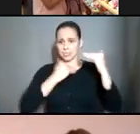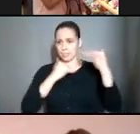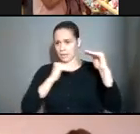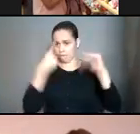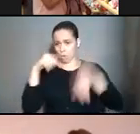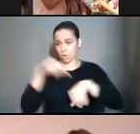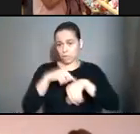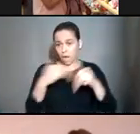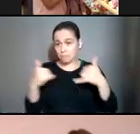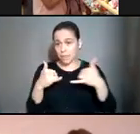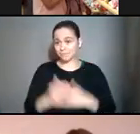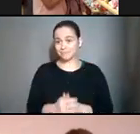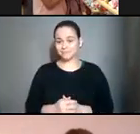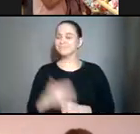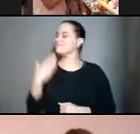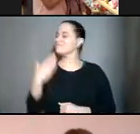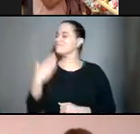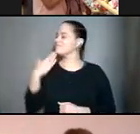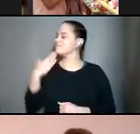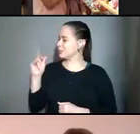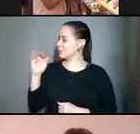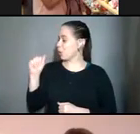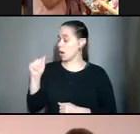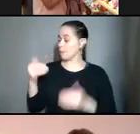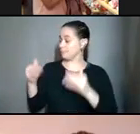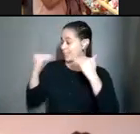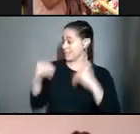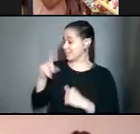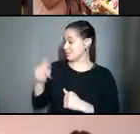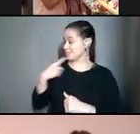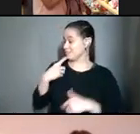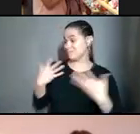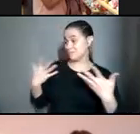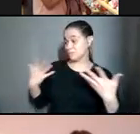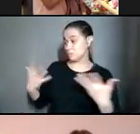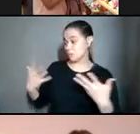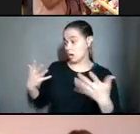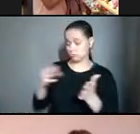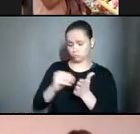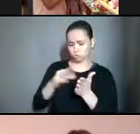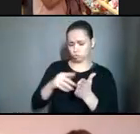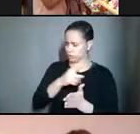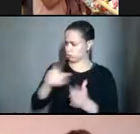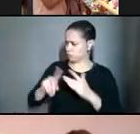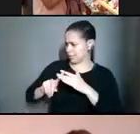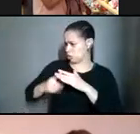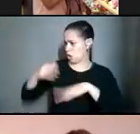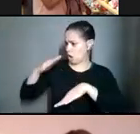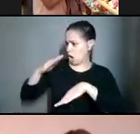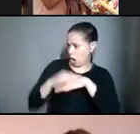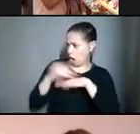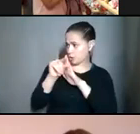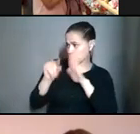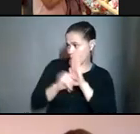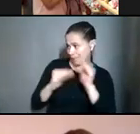Thank you, Laura. The next question says, do students start at grade level standards? Will they